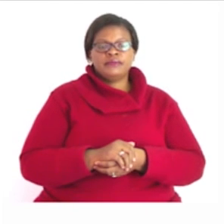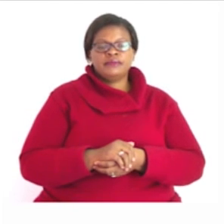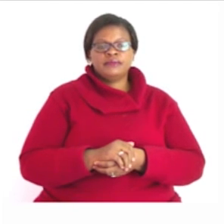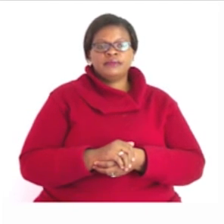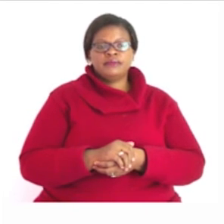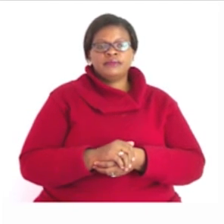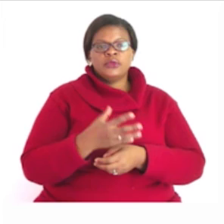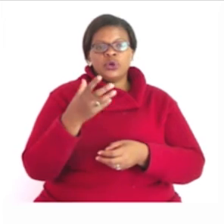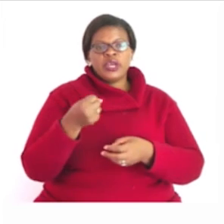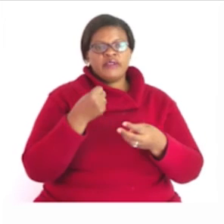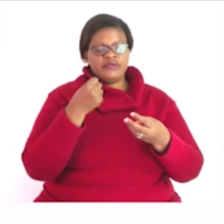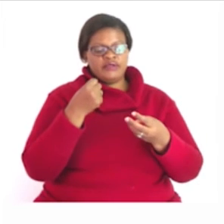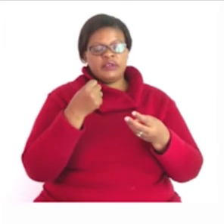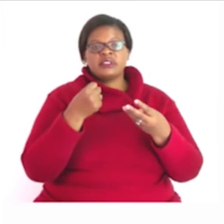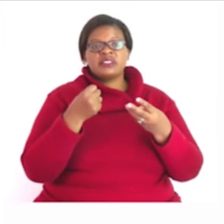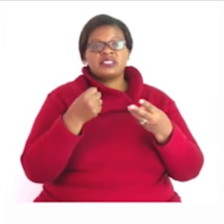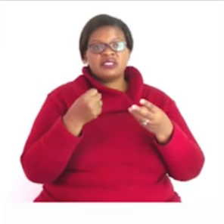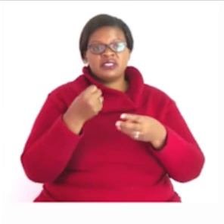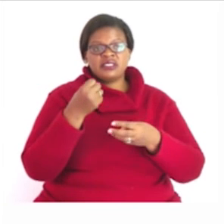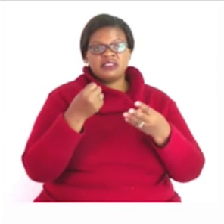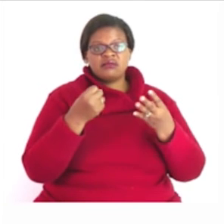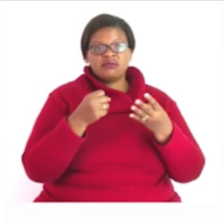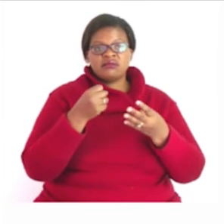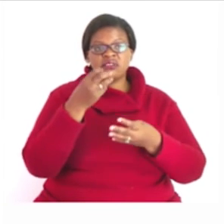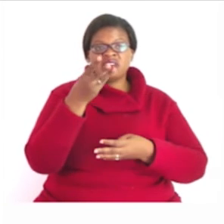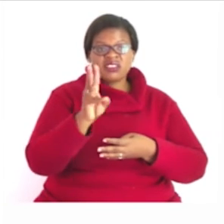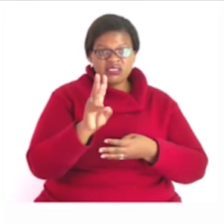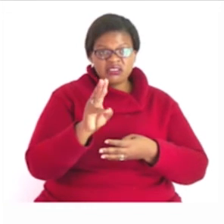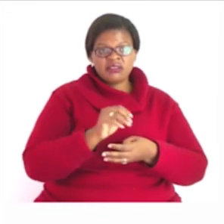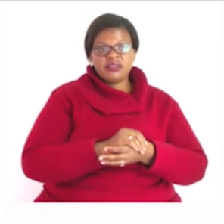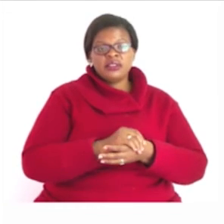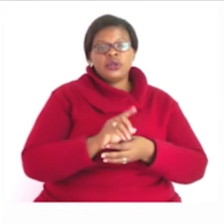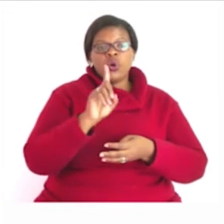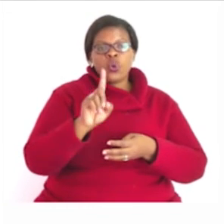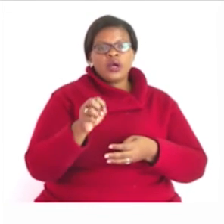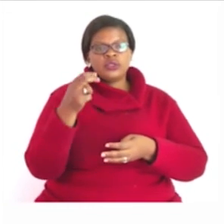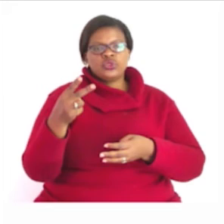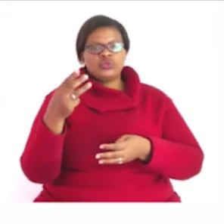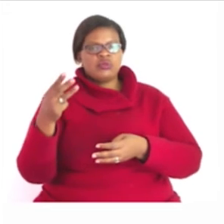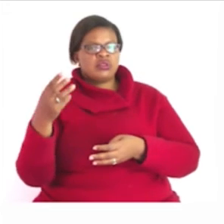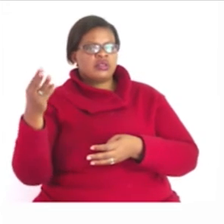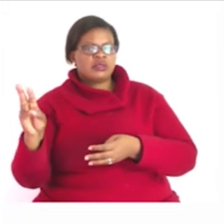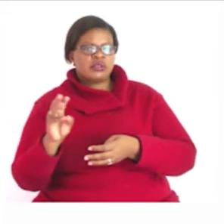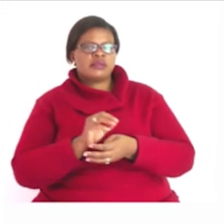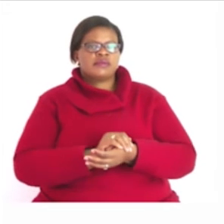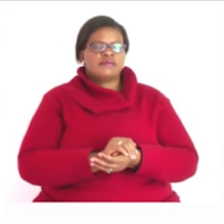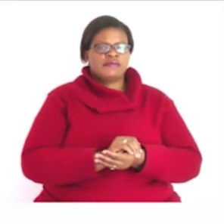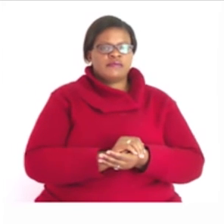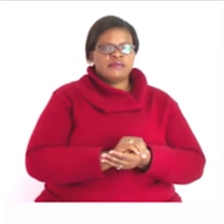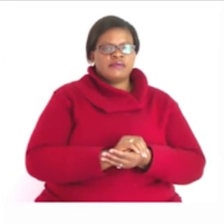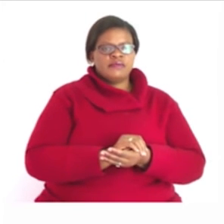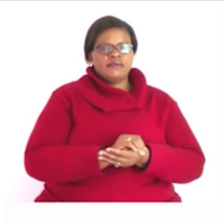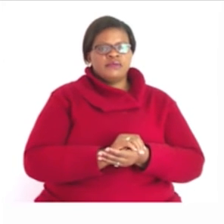And then we have 6, which has factors of 1, 2, 3, and 6, and